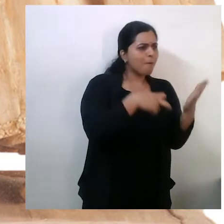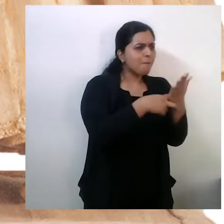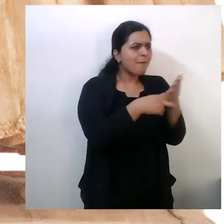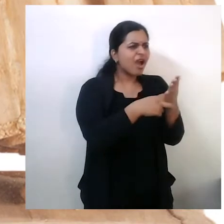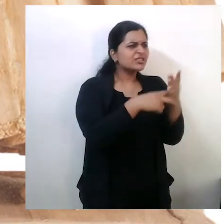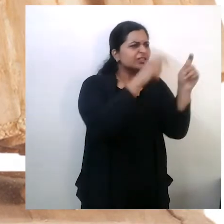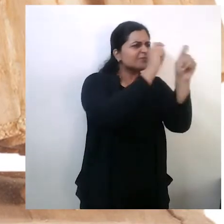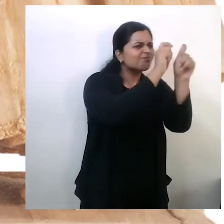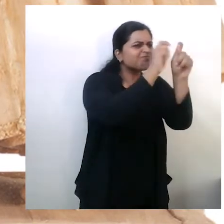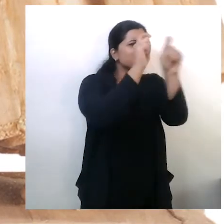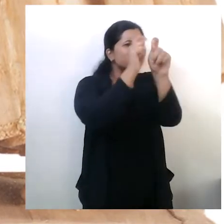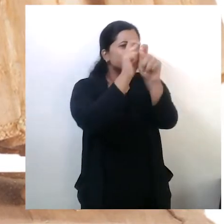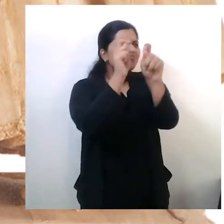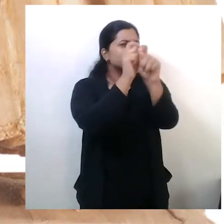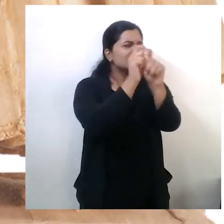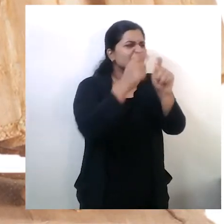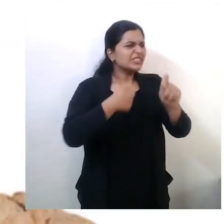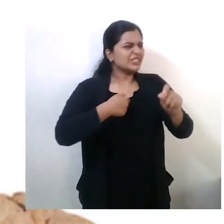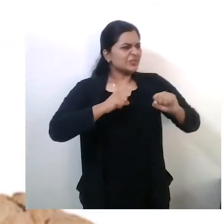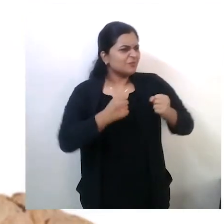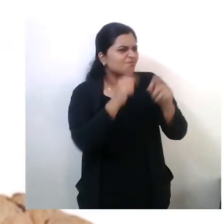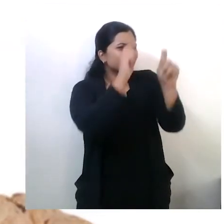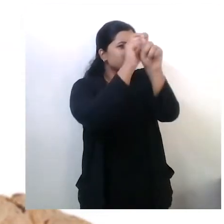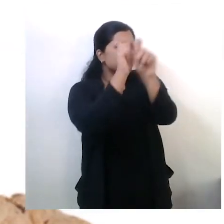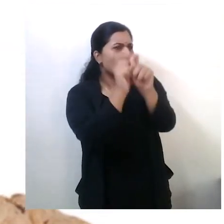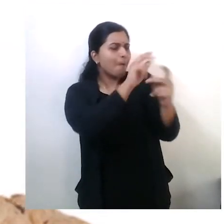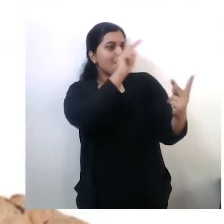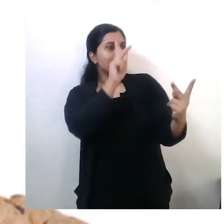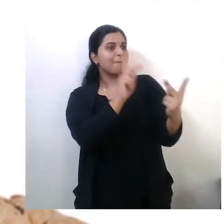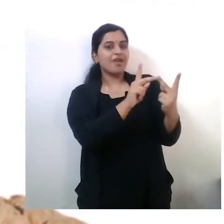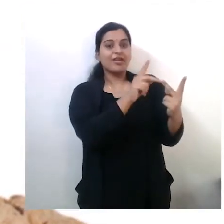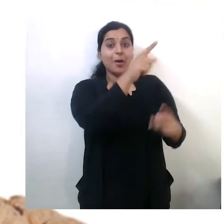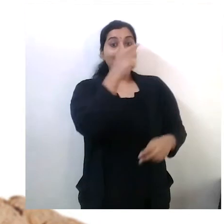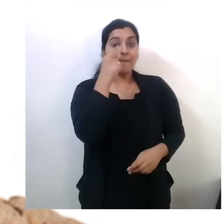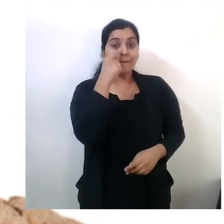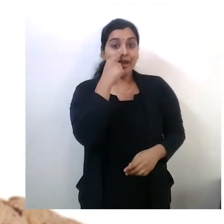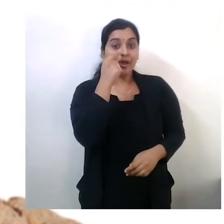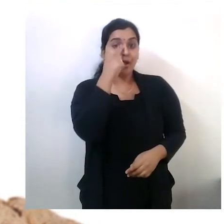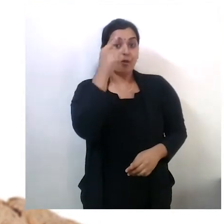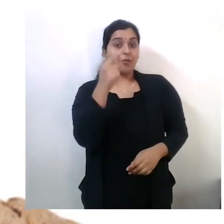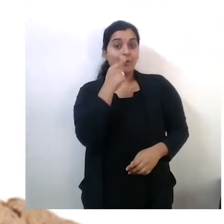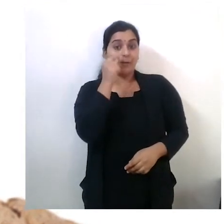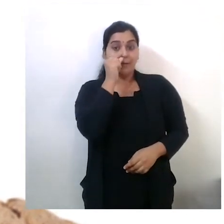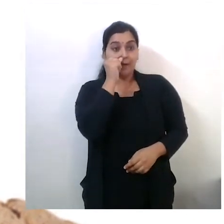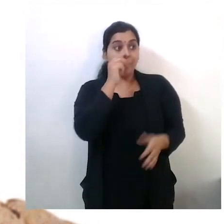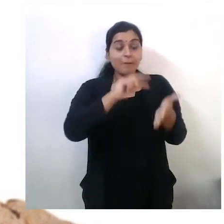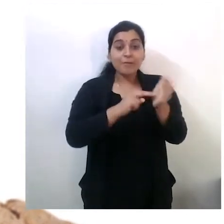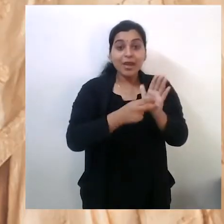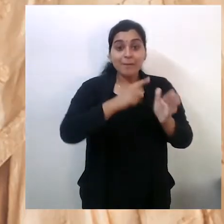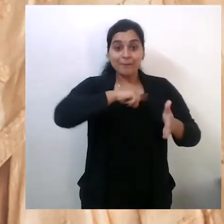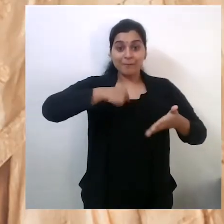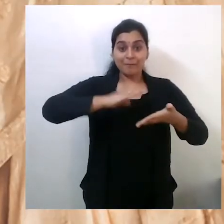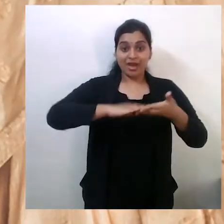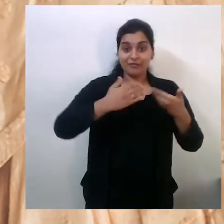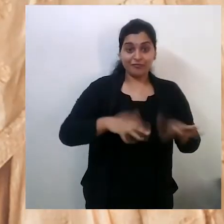These details are so difficult to achieve. The woman wears a nose ring or a nath indicating that she is married,